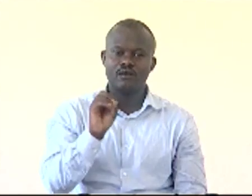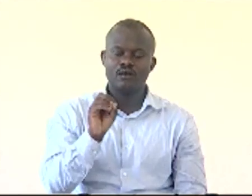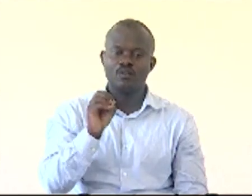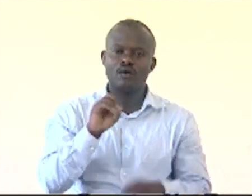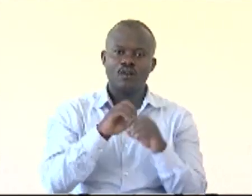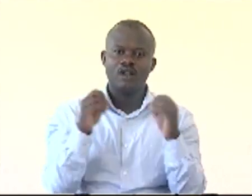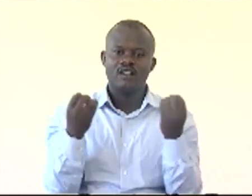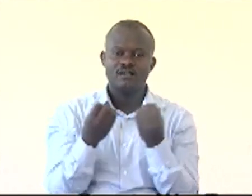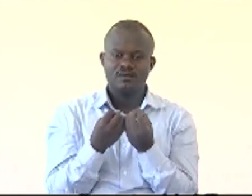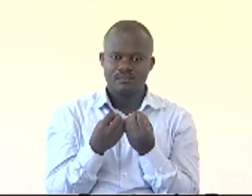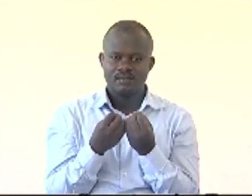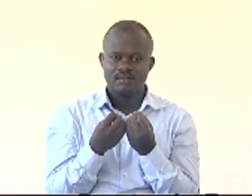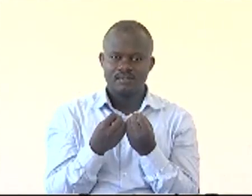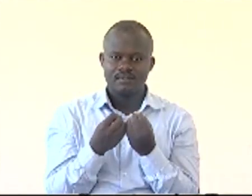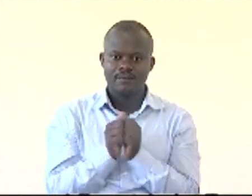microorganisms